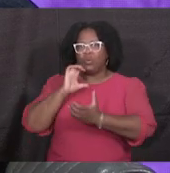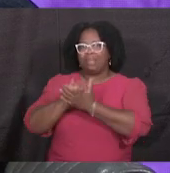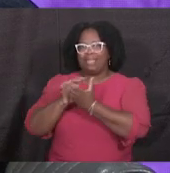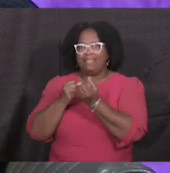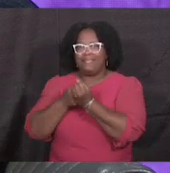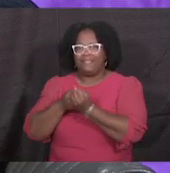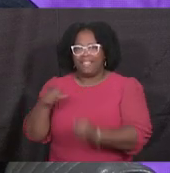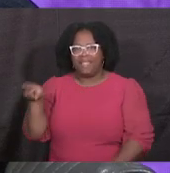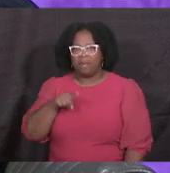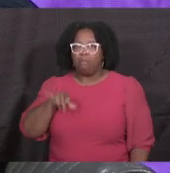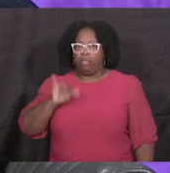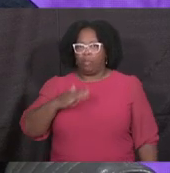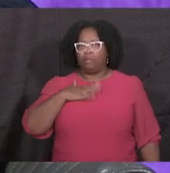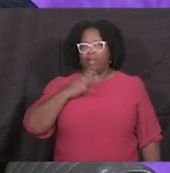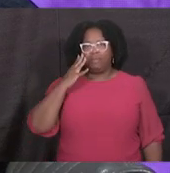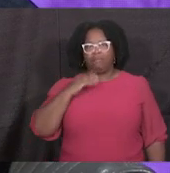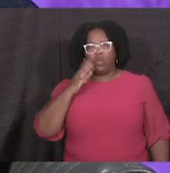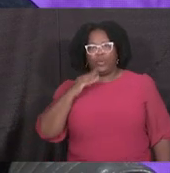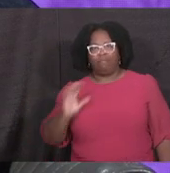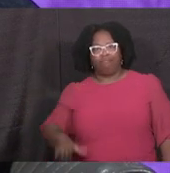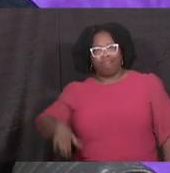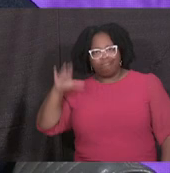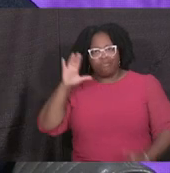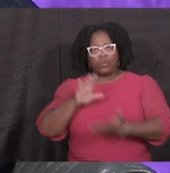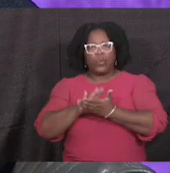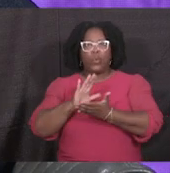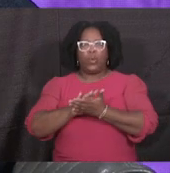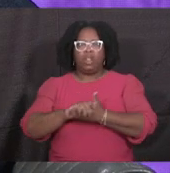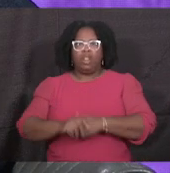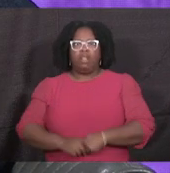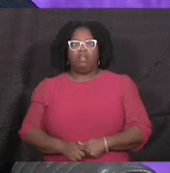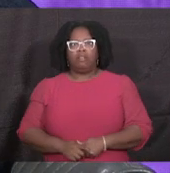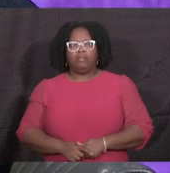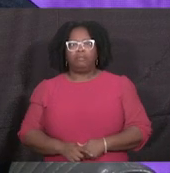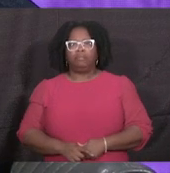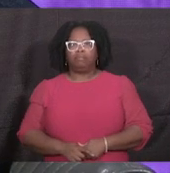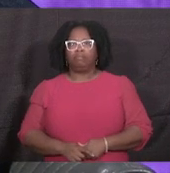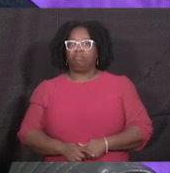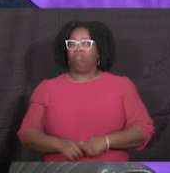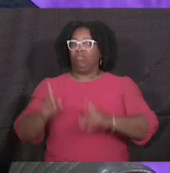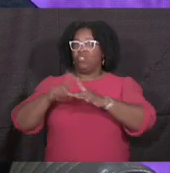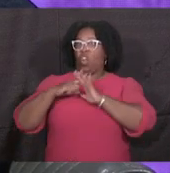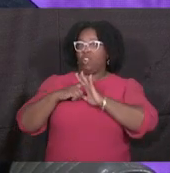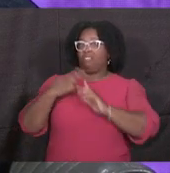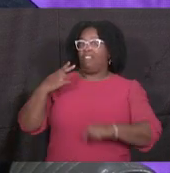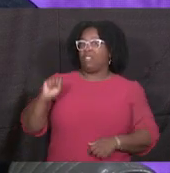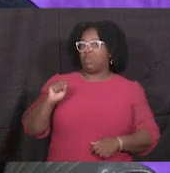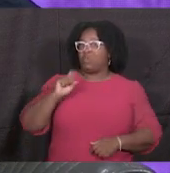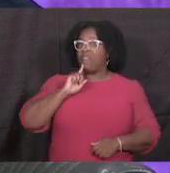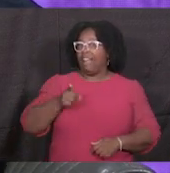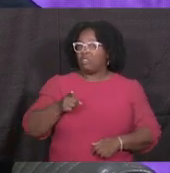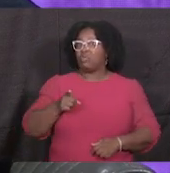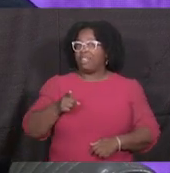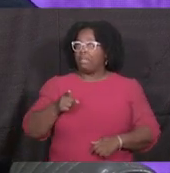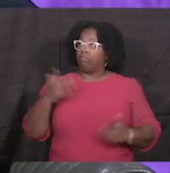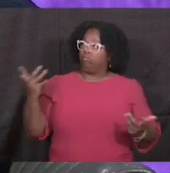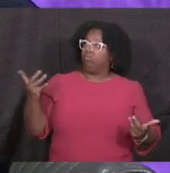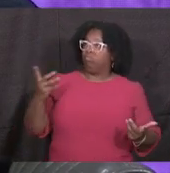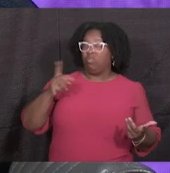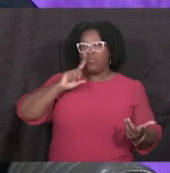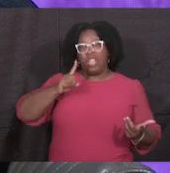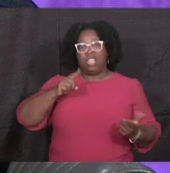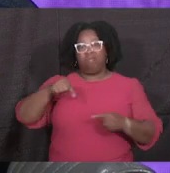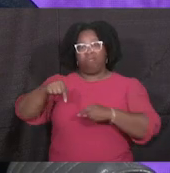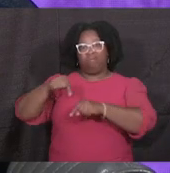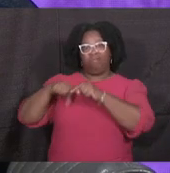my experience, actually, you know, going through school. And it started from high school, actually. And even when I was in, I think, third